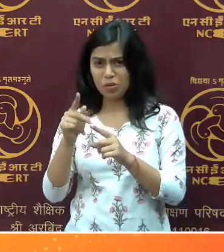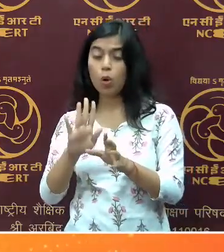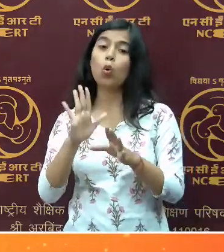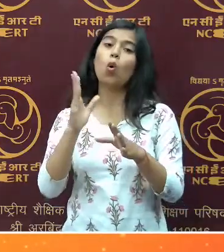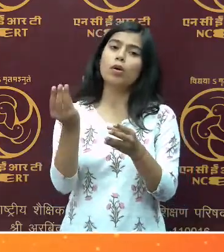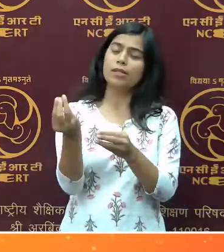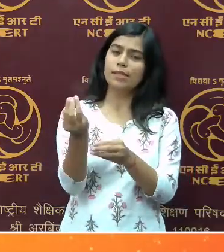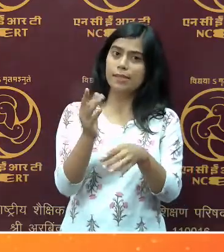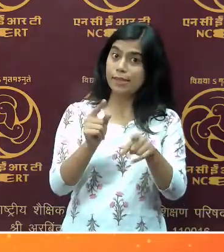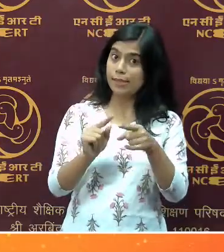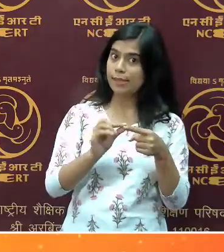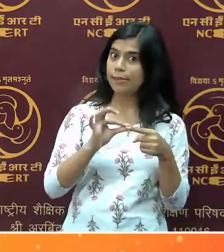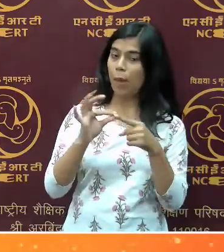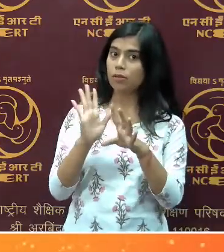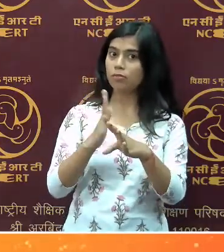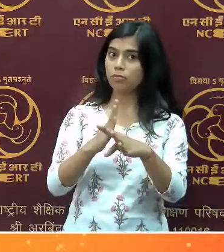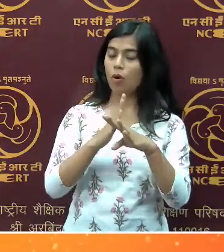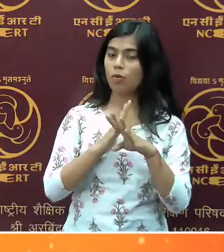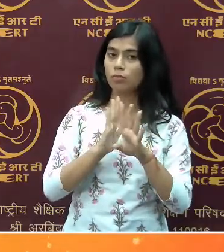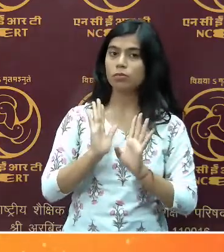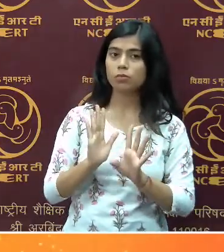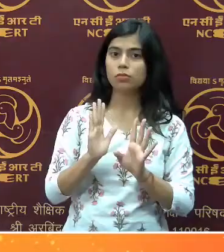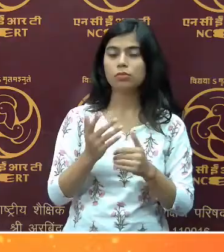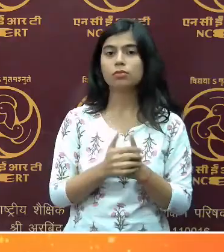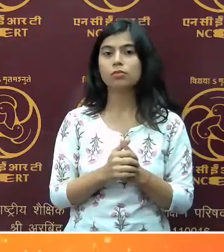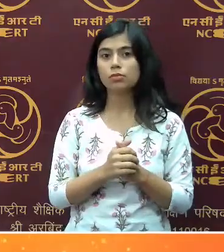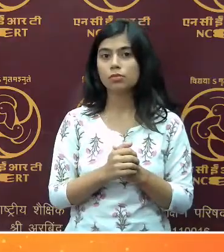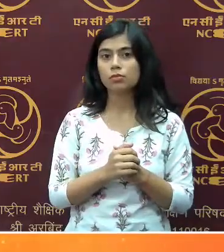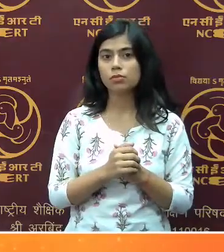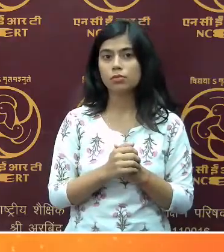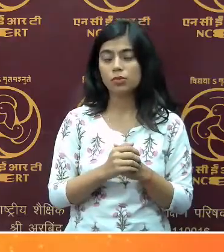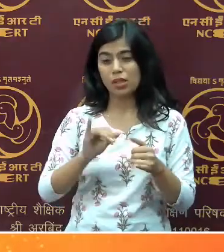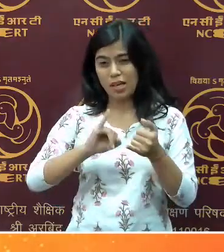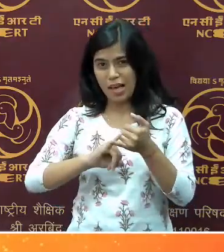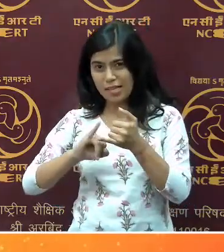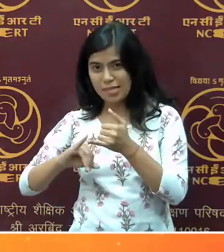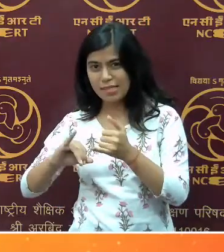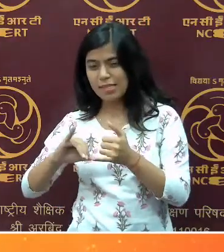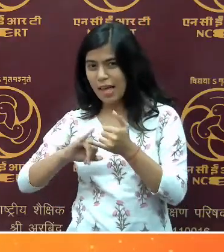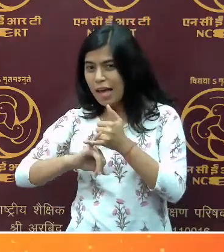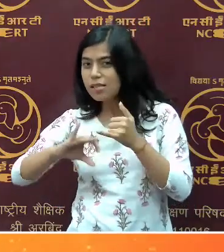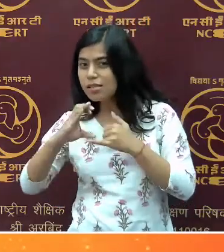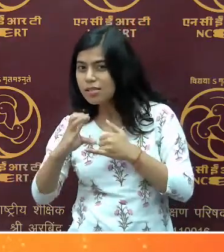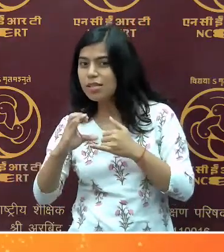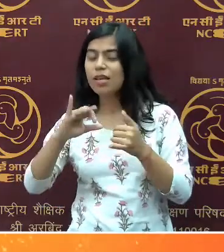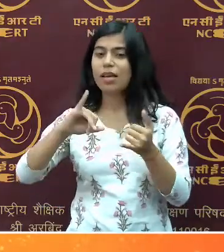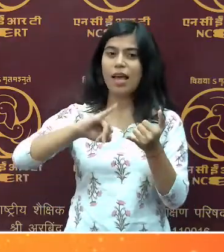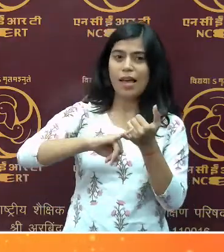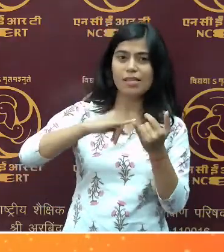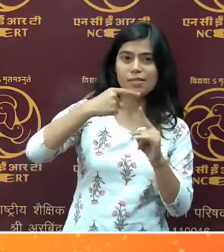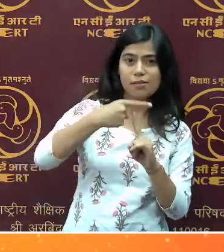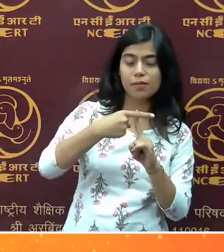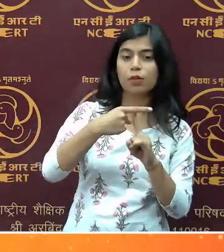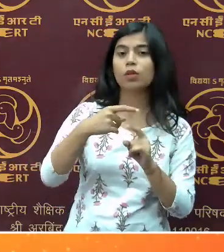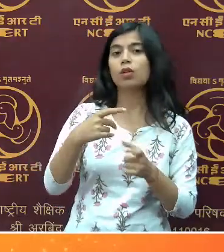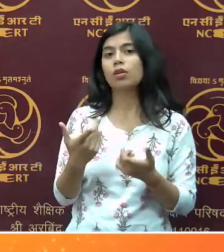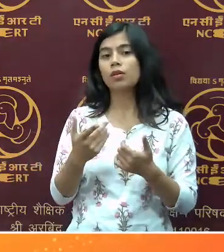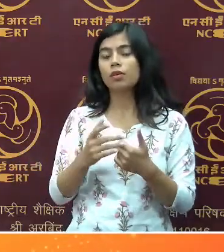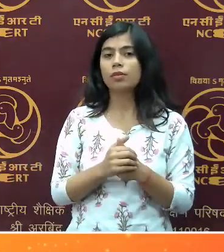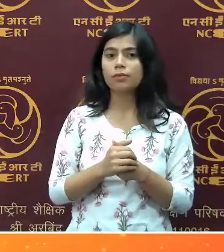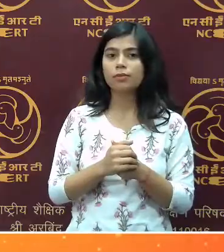to the underprivileged sections of the society like SC, ST, on the basis of gender,